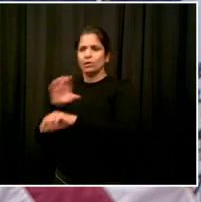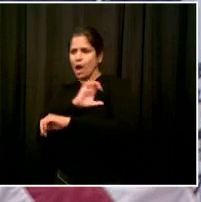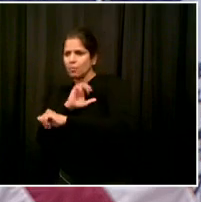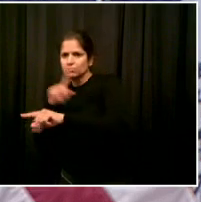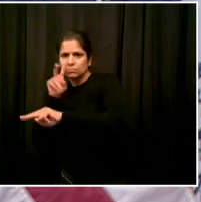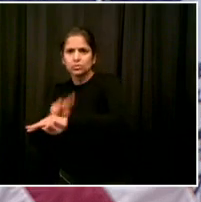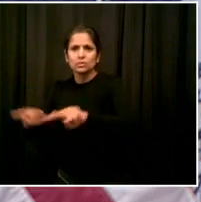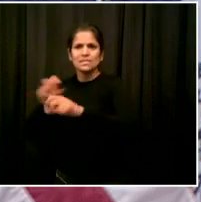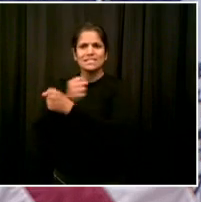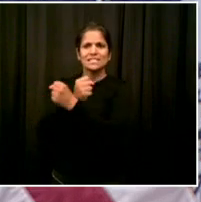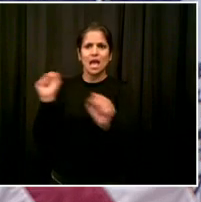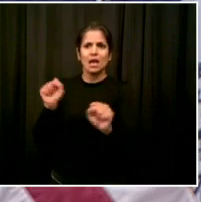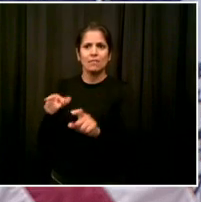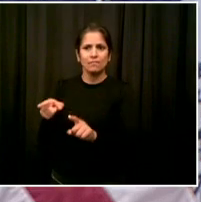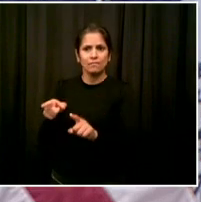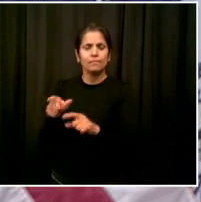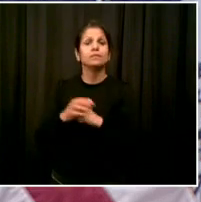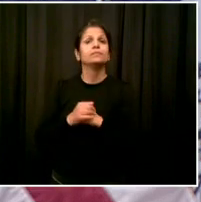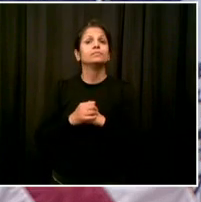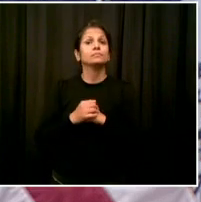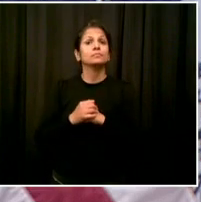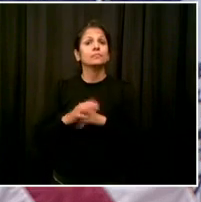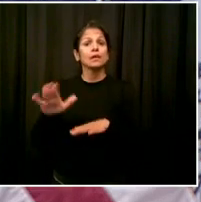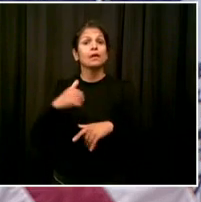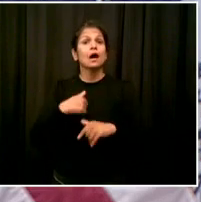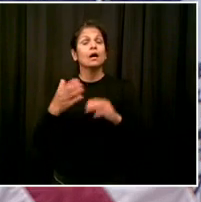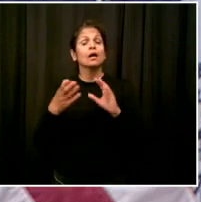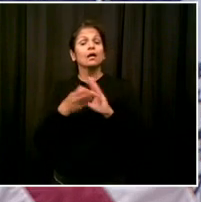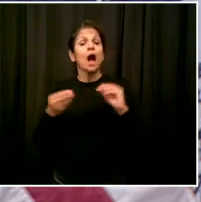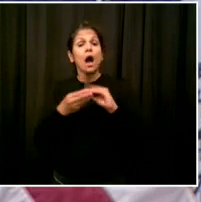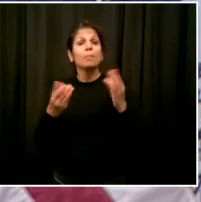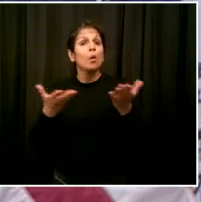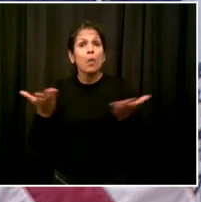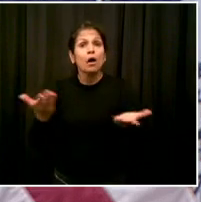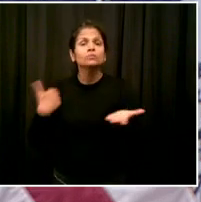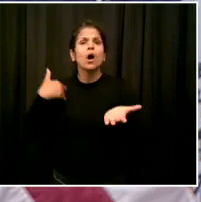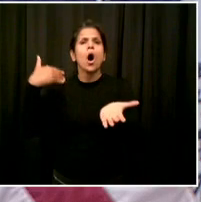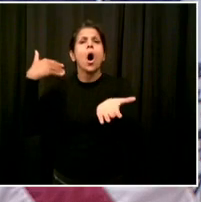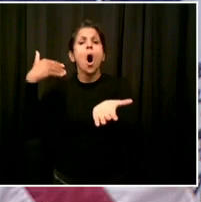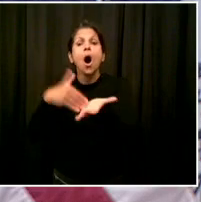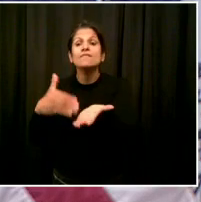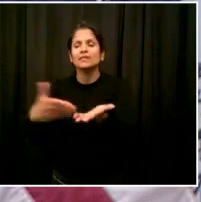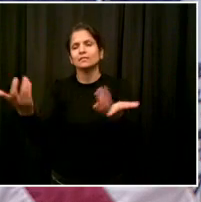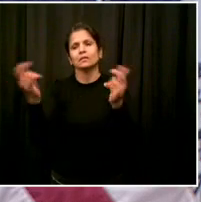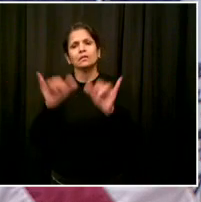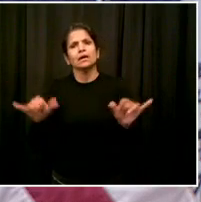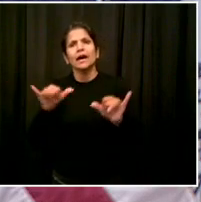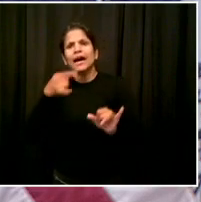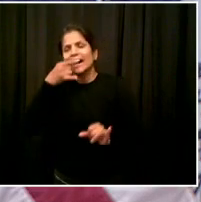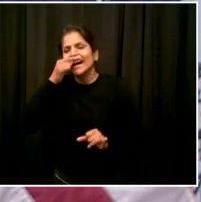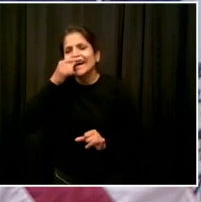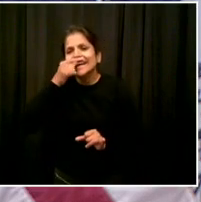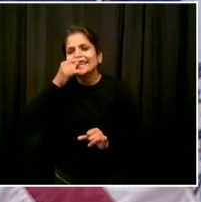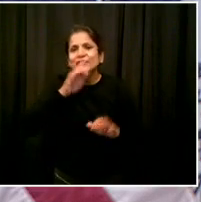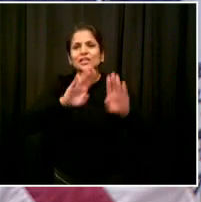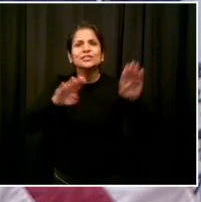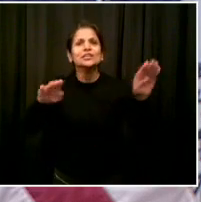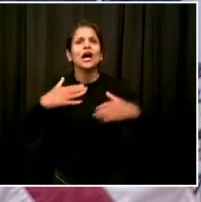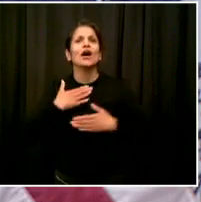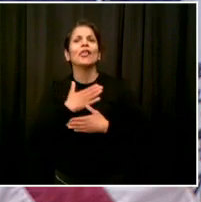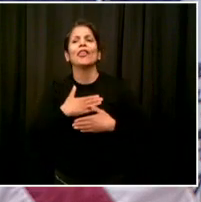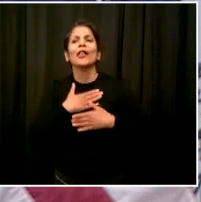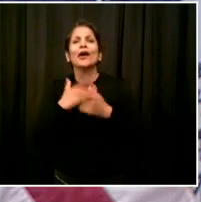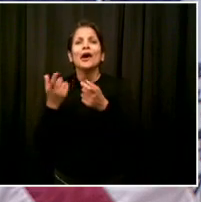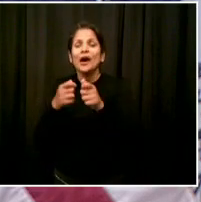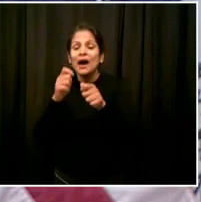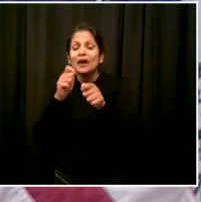effective enforcement. And we have a lot of other serious things the NYPD needs to focus on right now. If anyone hears fireworks and they want to complain about it, they